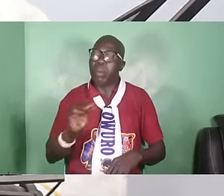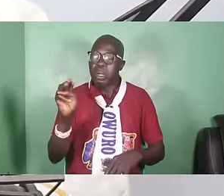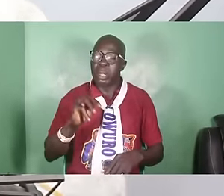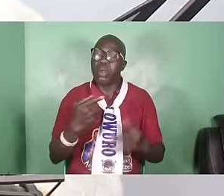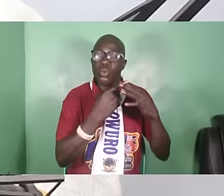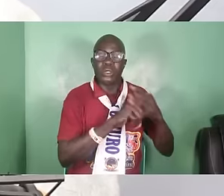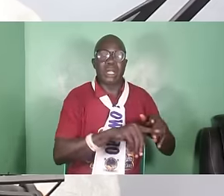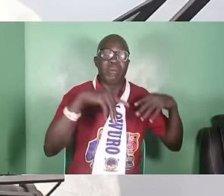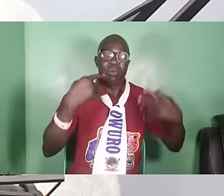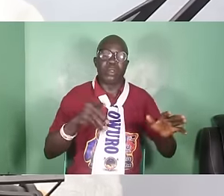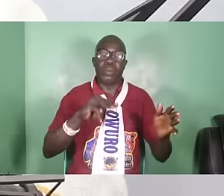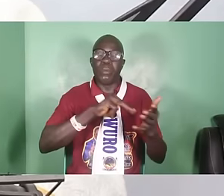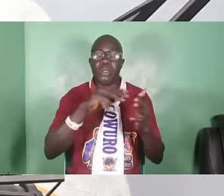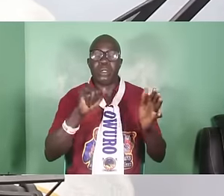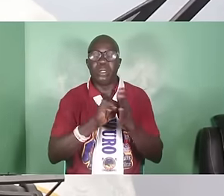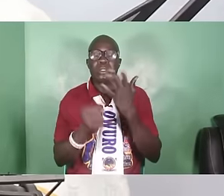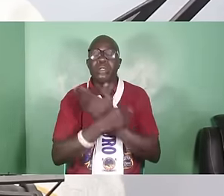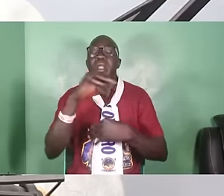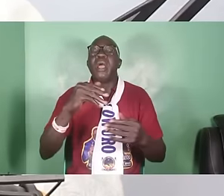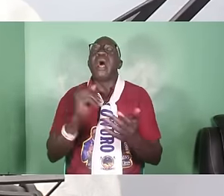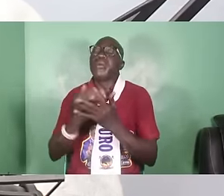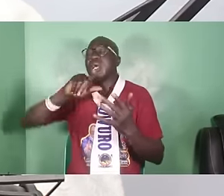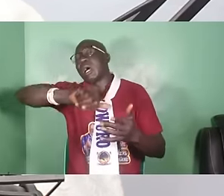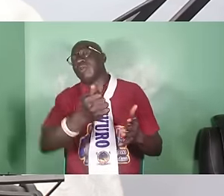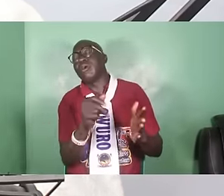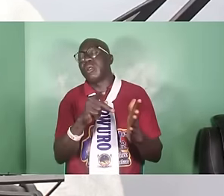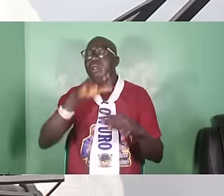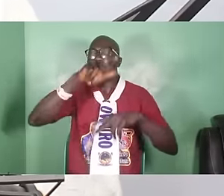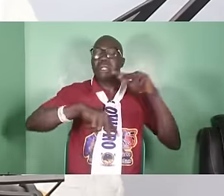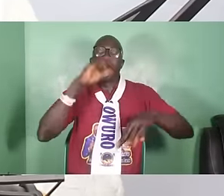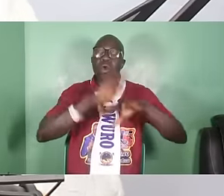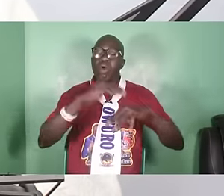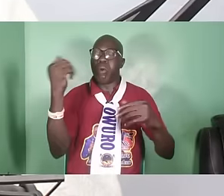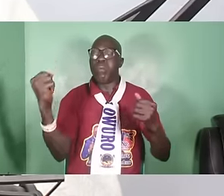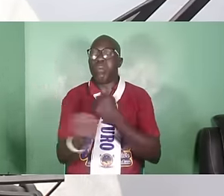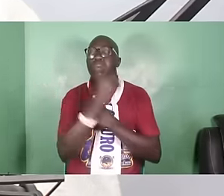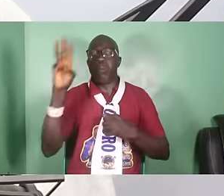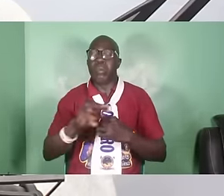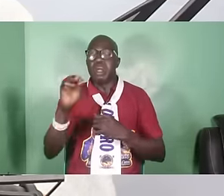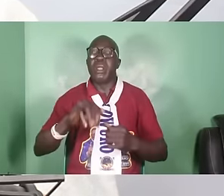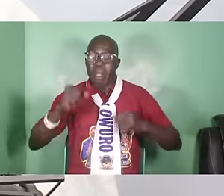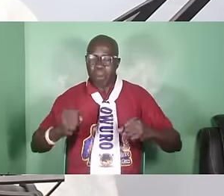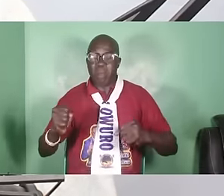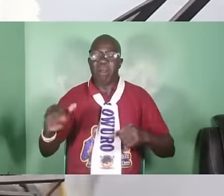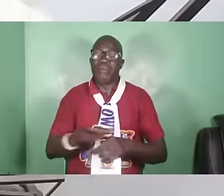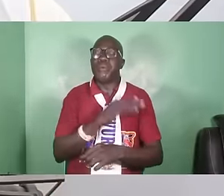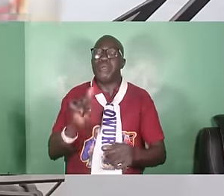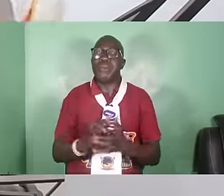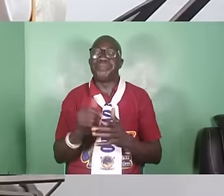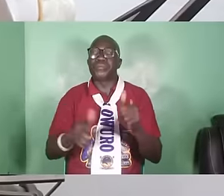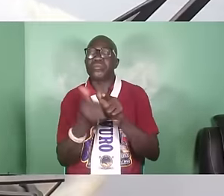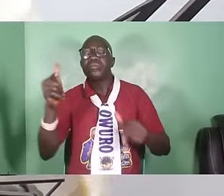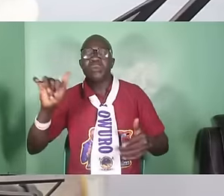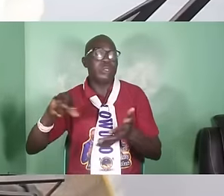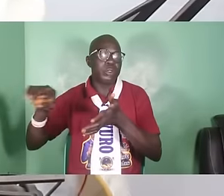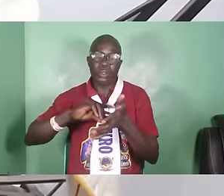Monday. Ati pare le Sunday. You finish this on Sunday. Ipele mi la ma mu ni Monday. Go to another step of Iyan ma wa le. That will be powerful. Iyan ma ni agbara. That will be great. So mo